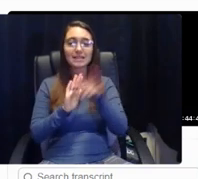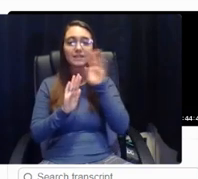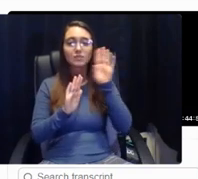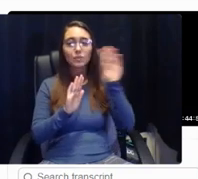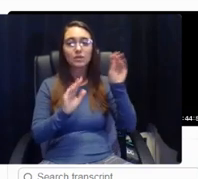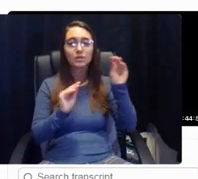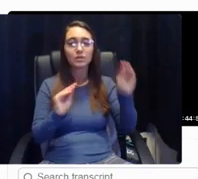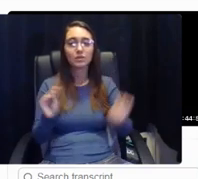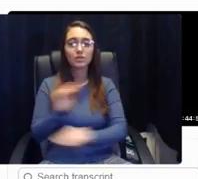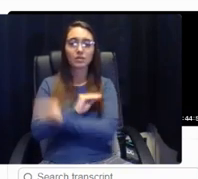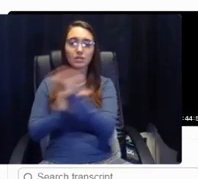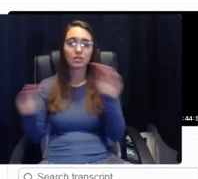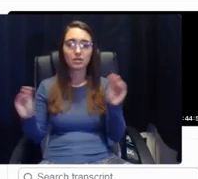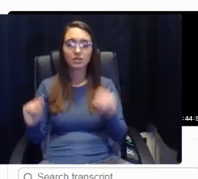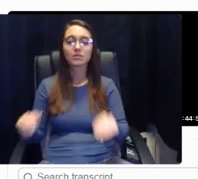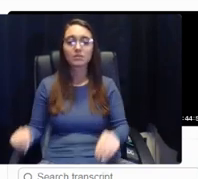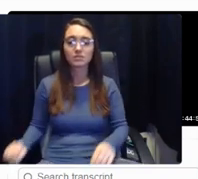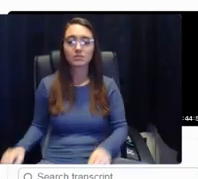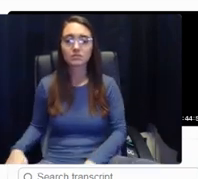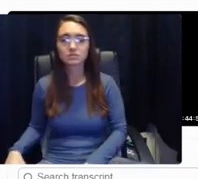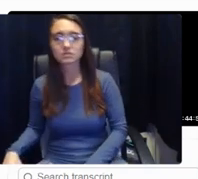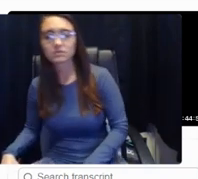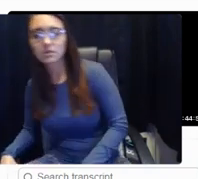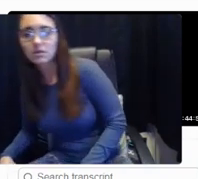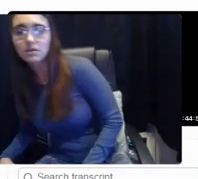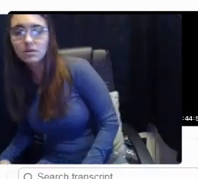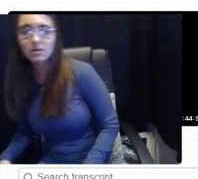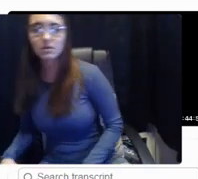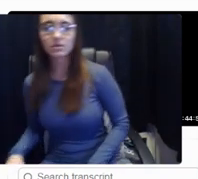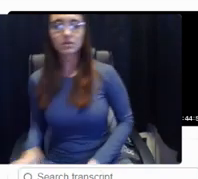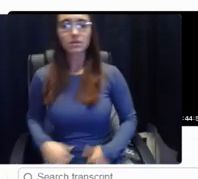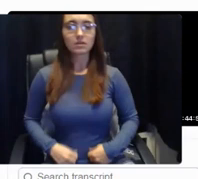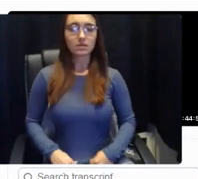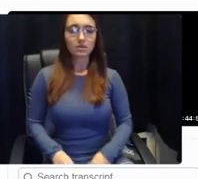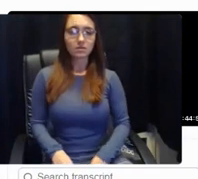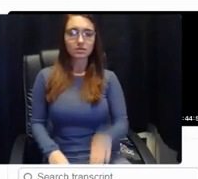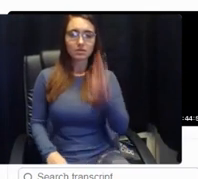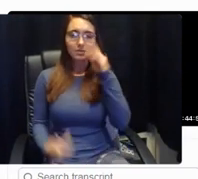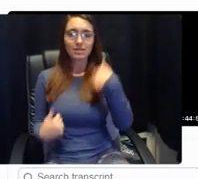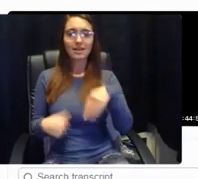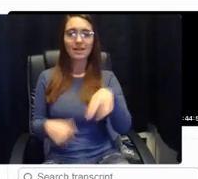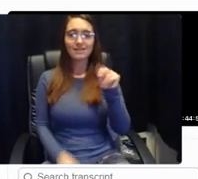in. So you have a net potential of